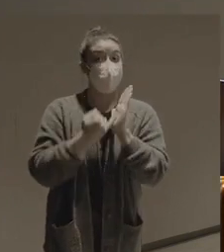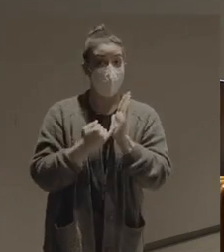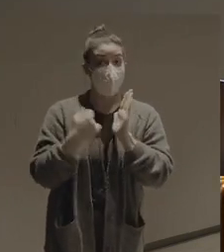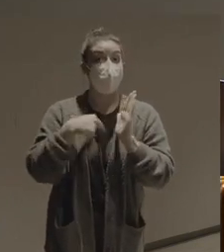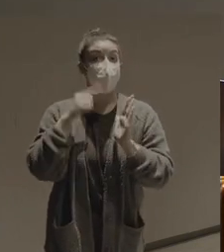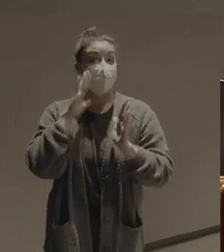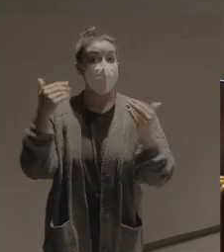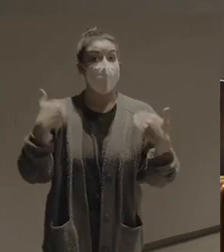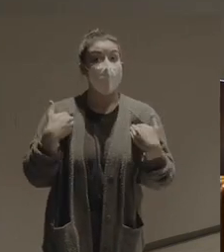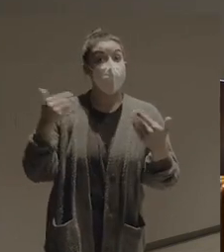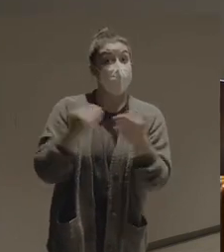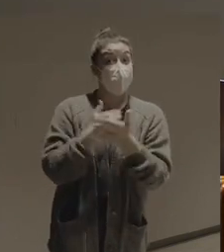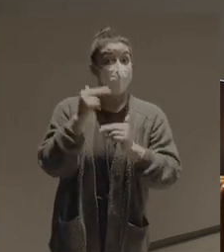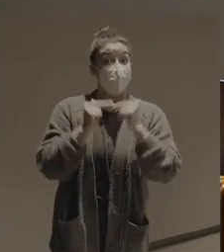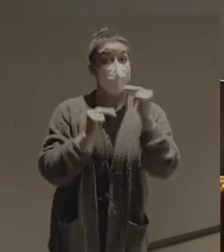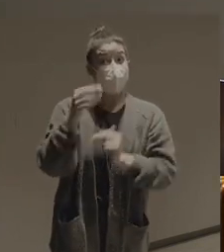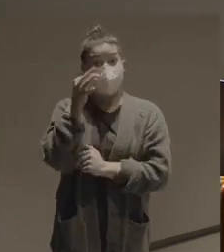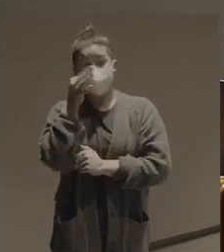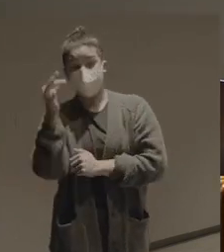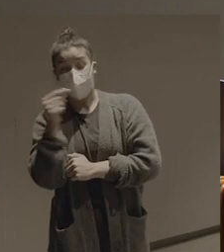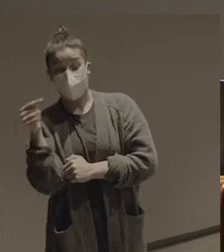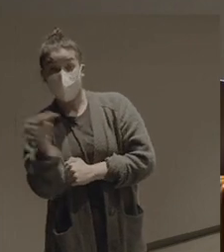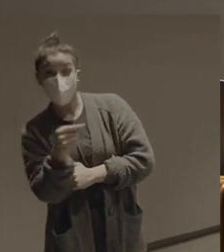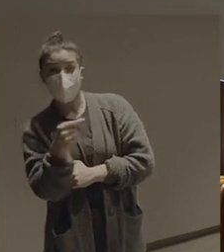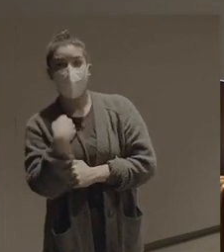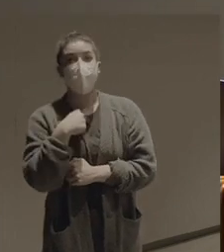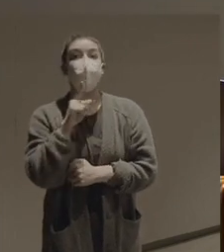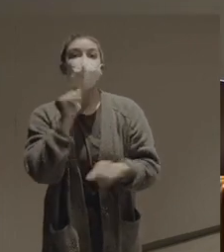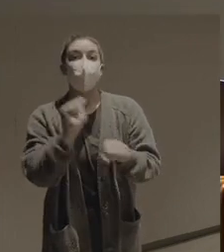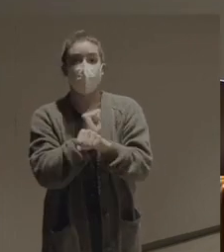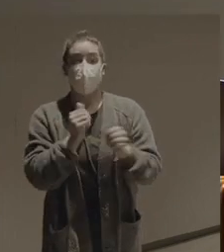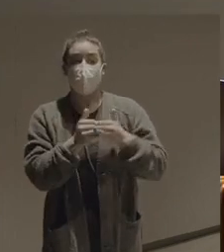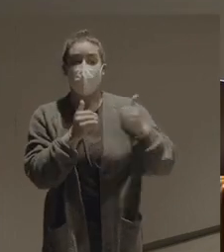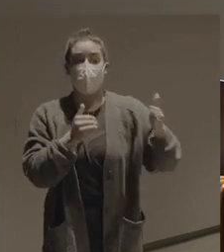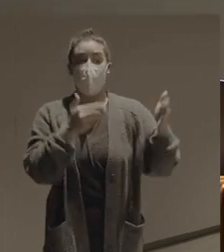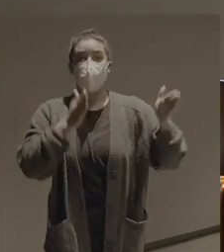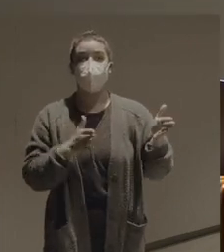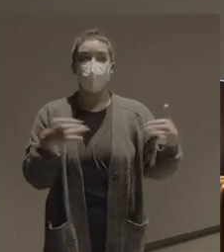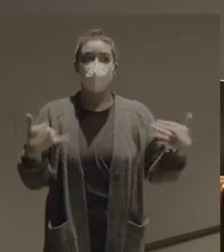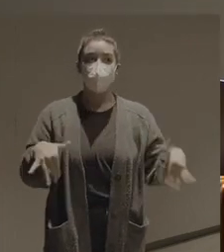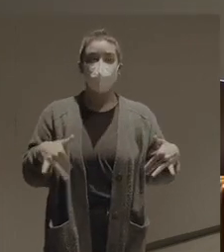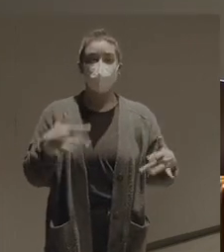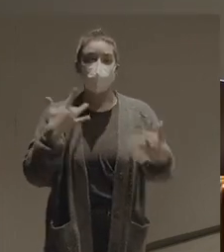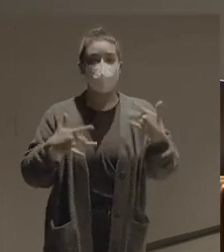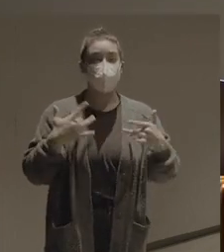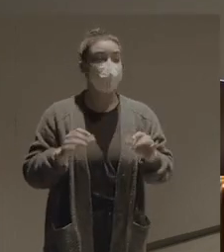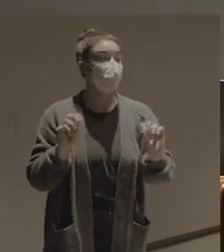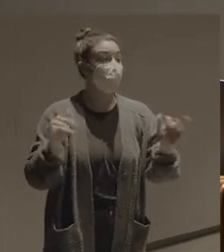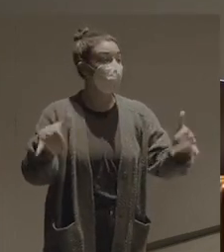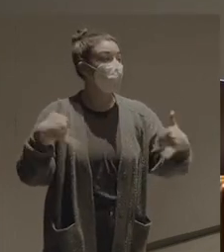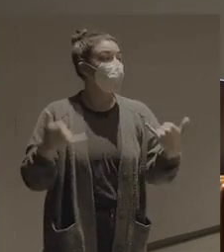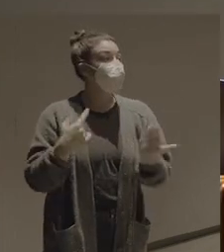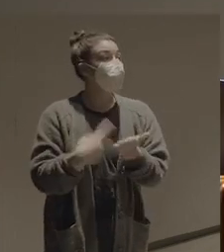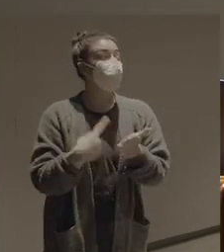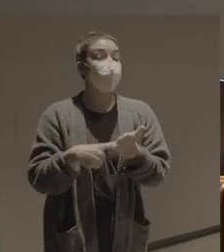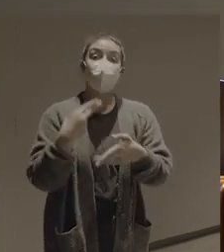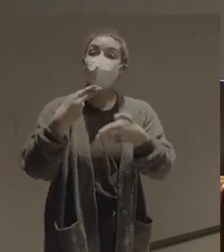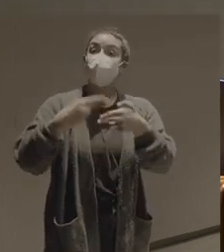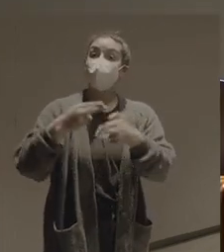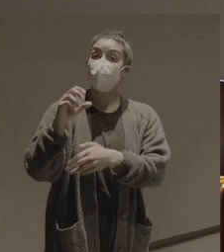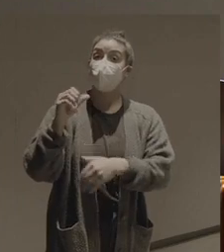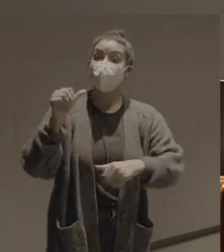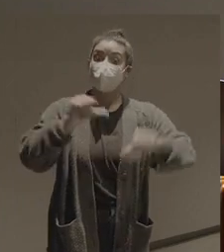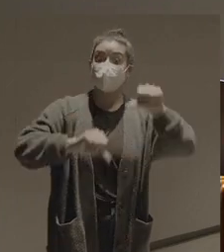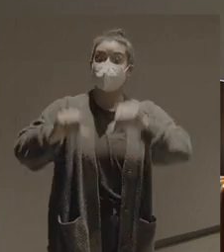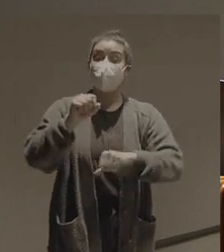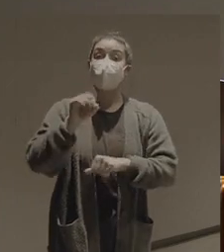congratulations. So this talk is called The Science of Feeling. And the science of feeling is a